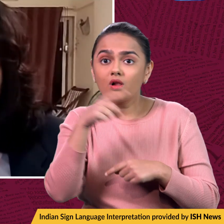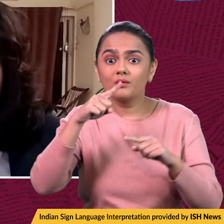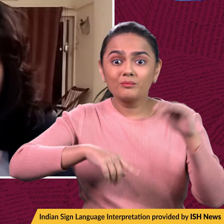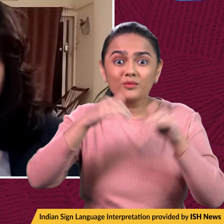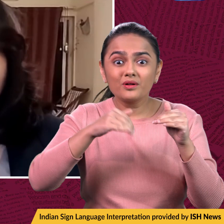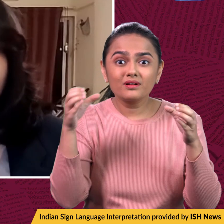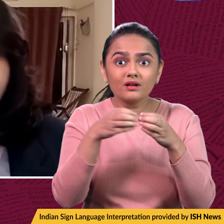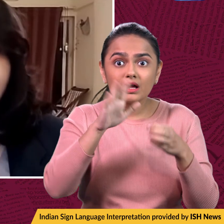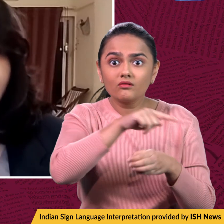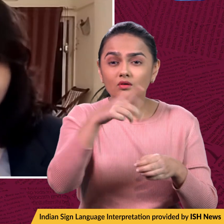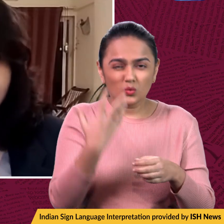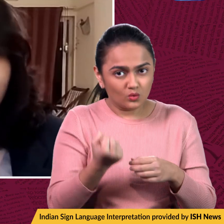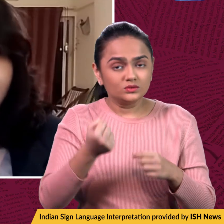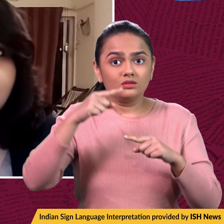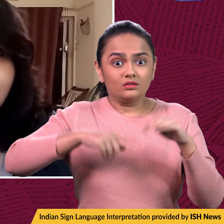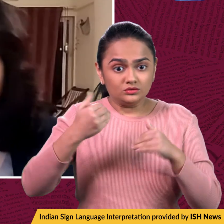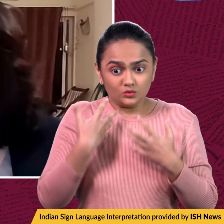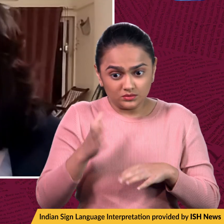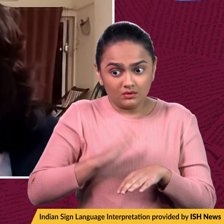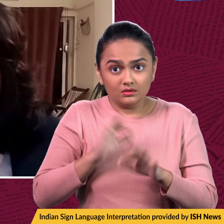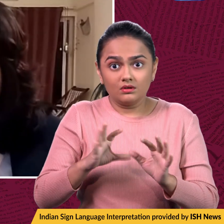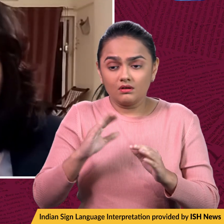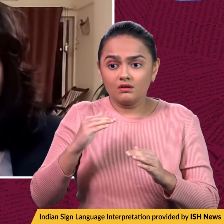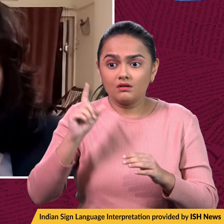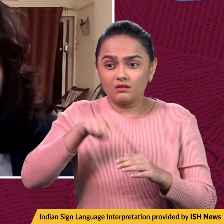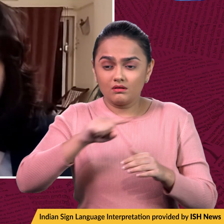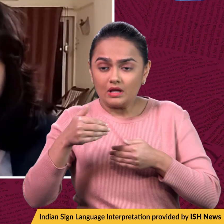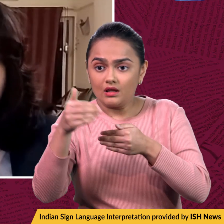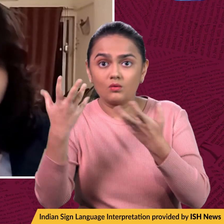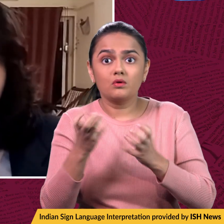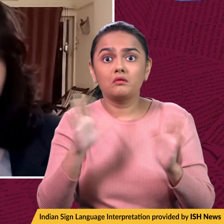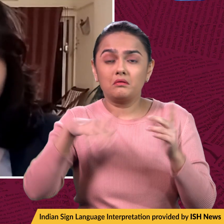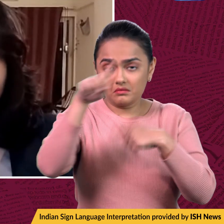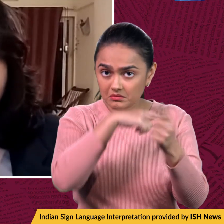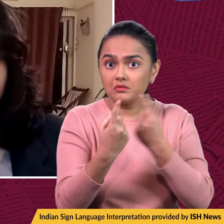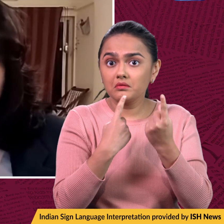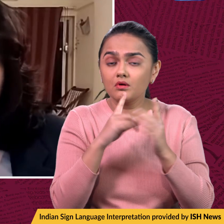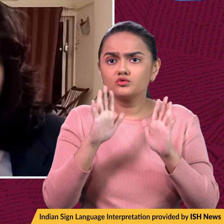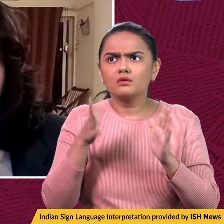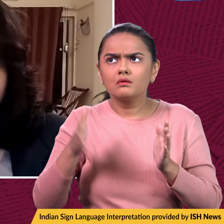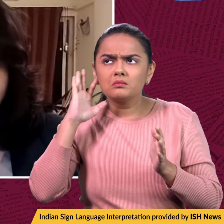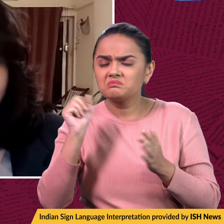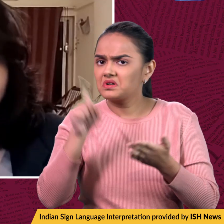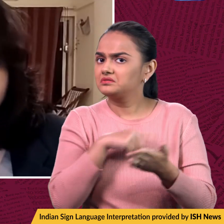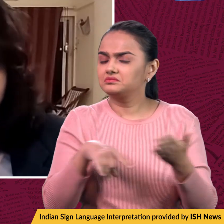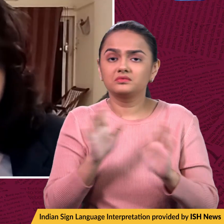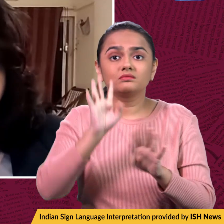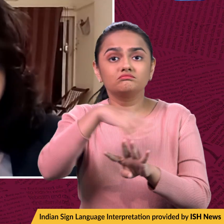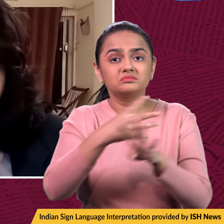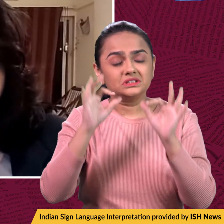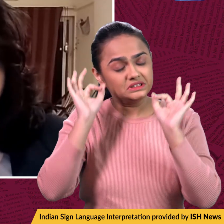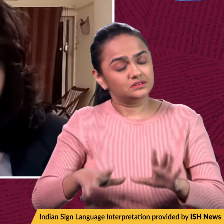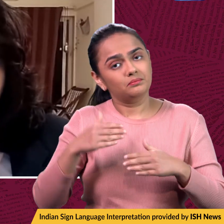in favor of holding elections on time, so there is no update on that elections will go on as